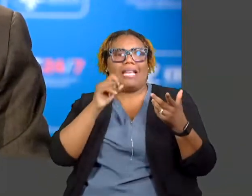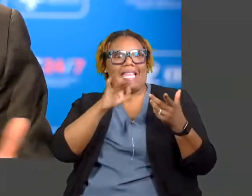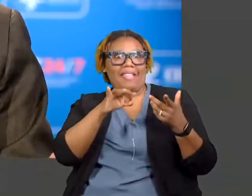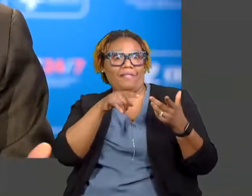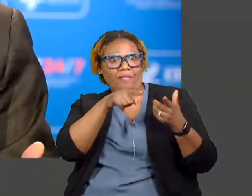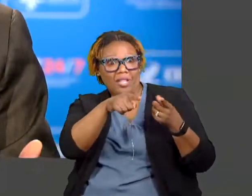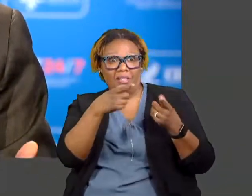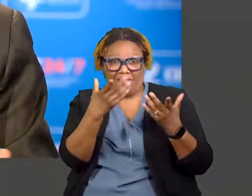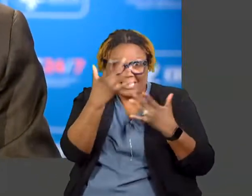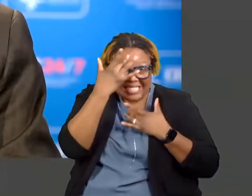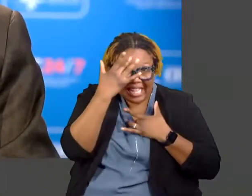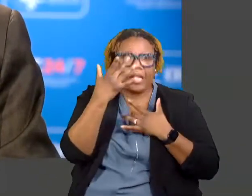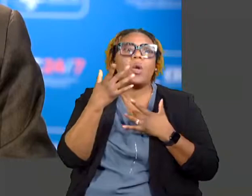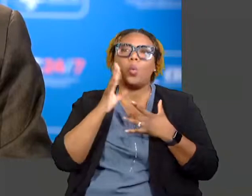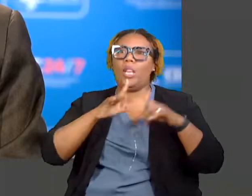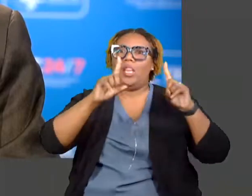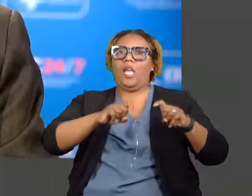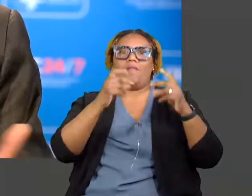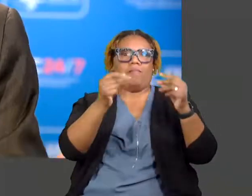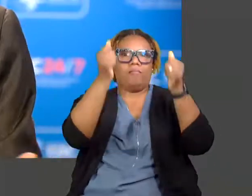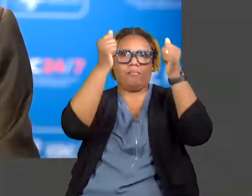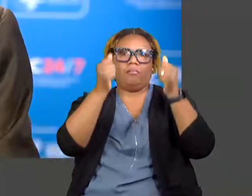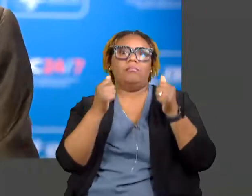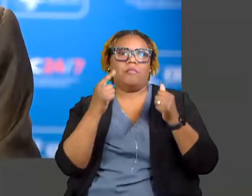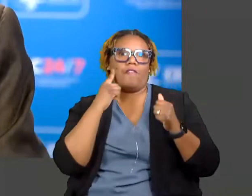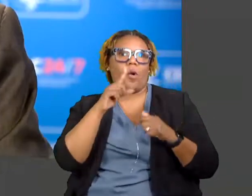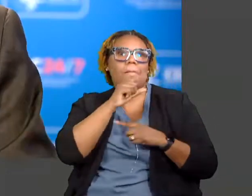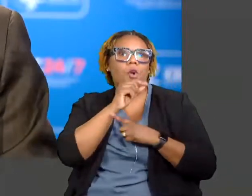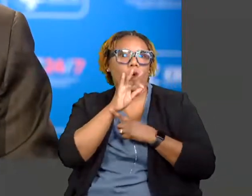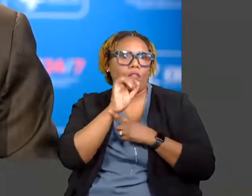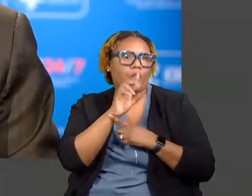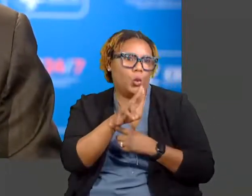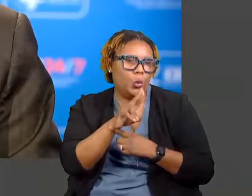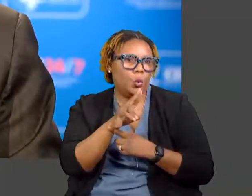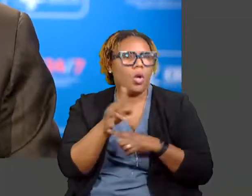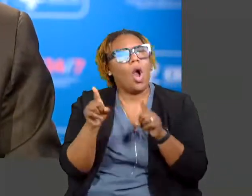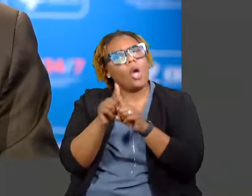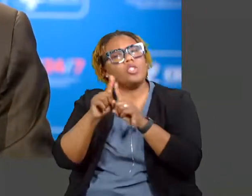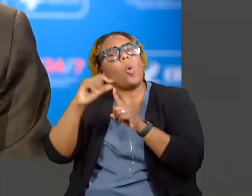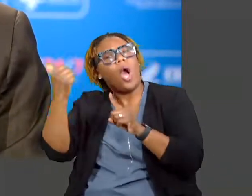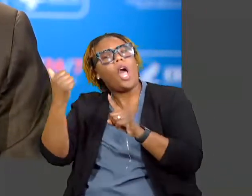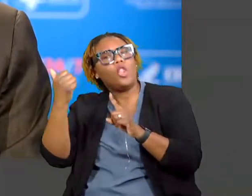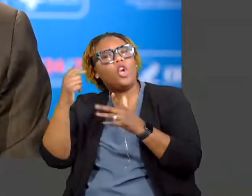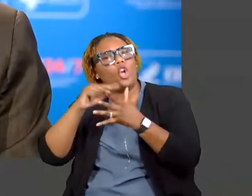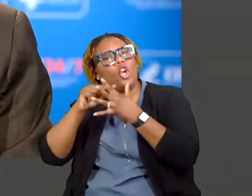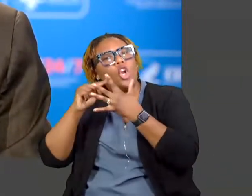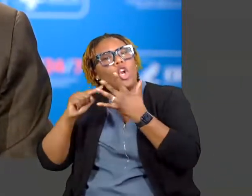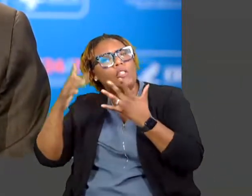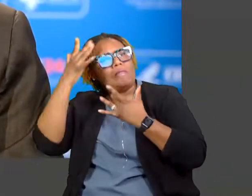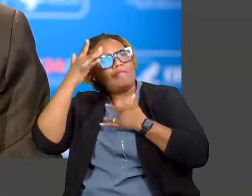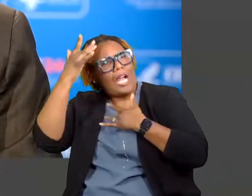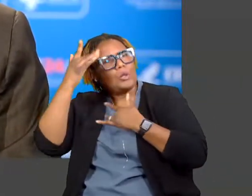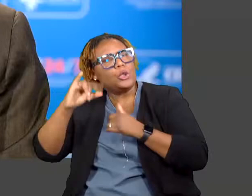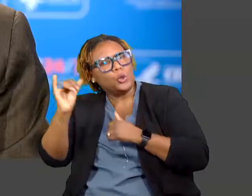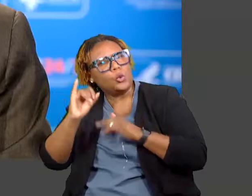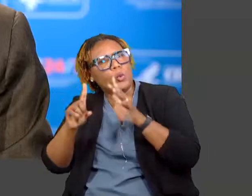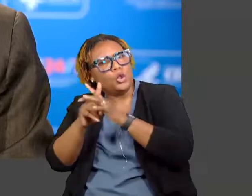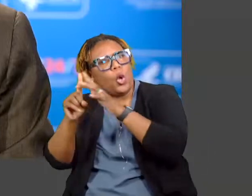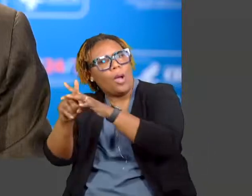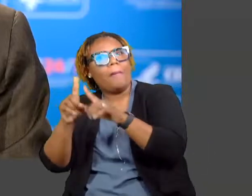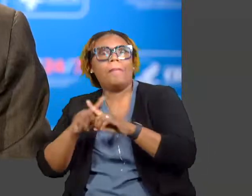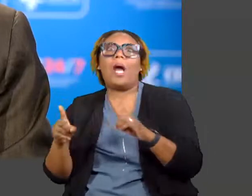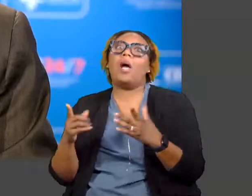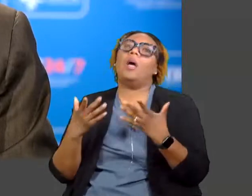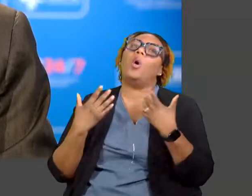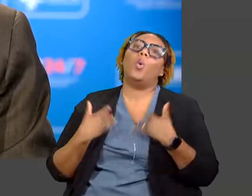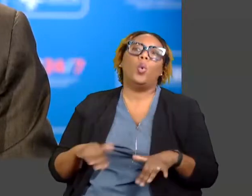flu, along with other viruses that might make them sick around this time of the year. And again, thankfully, we've only seen one worker